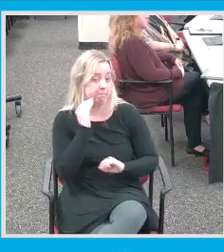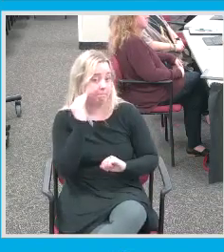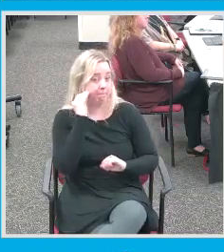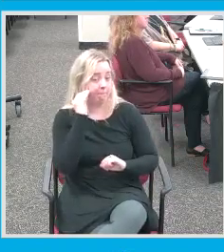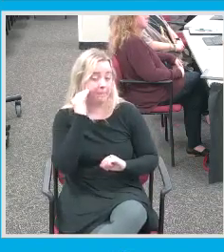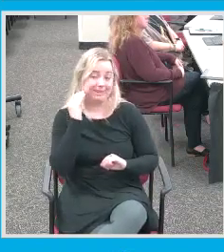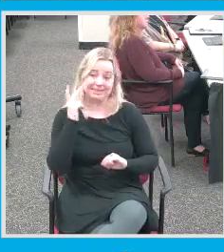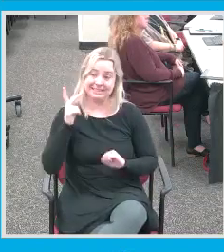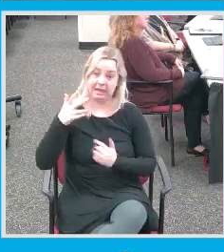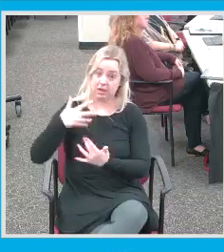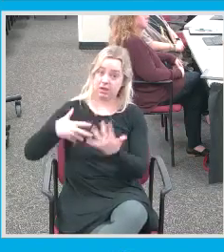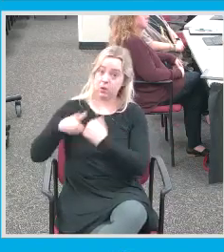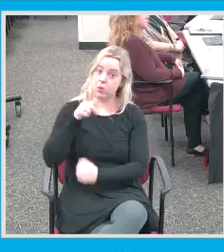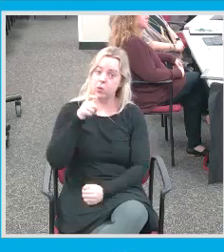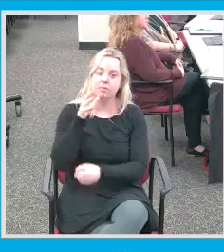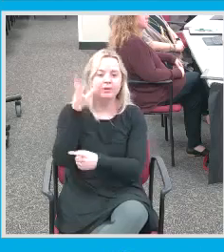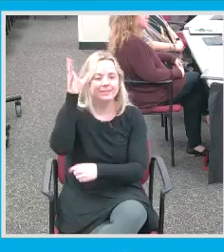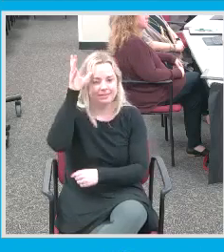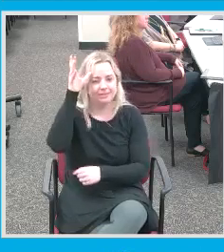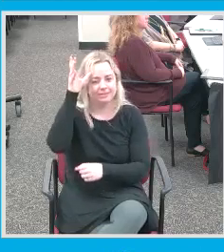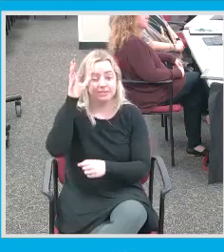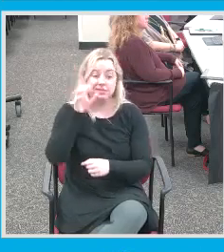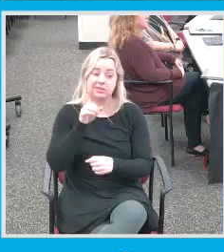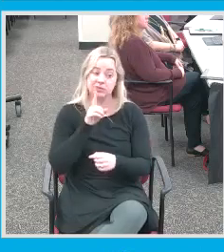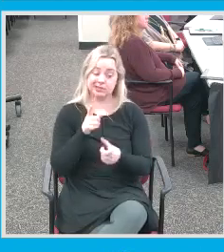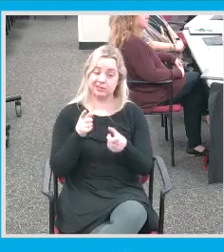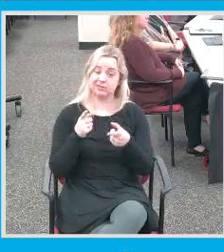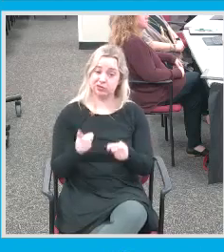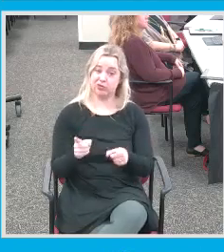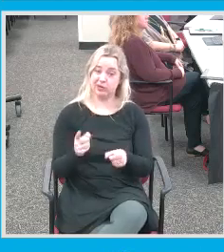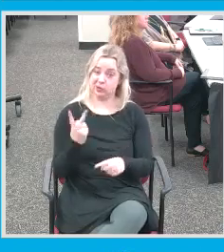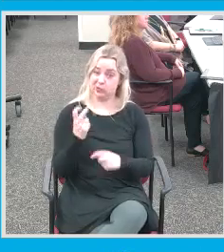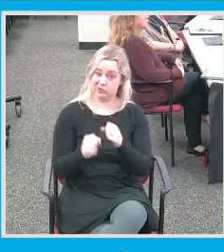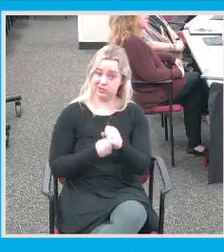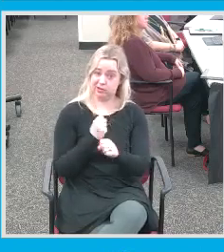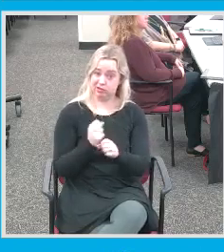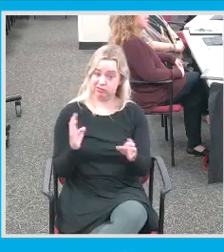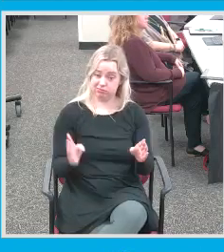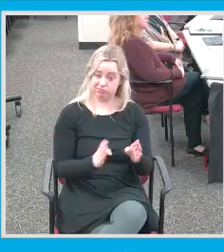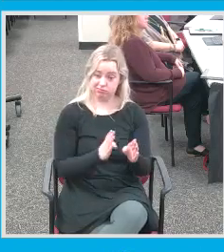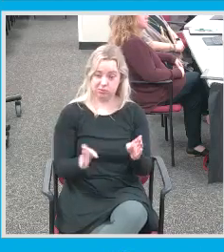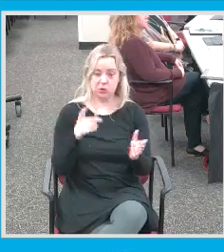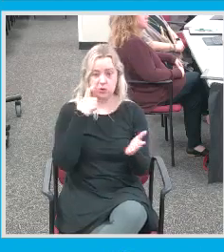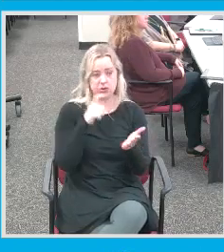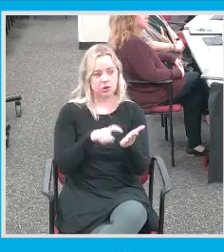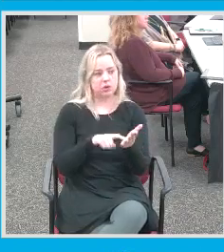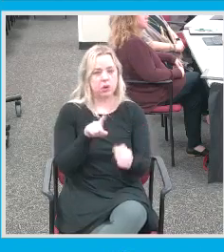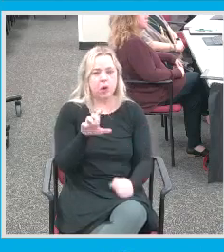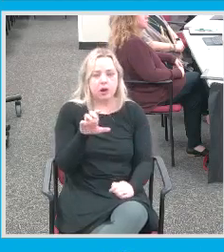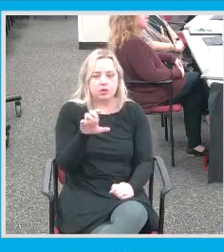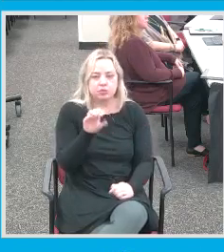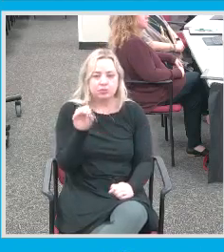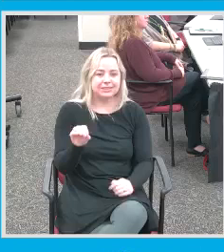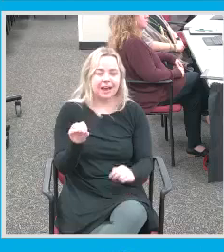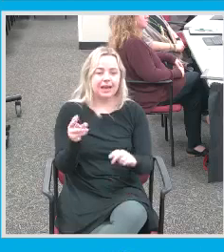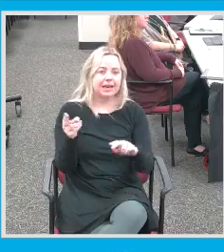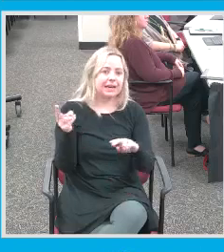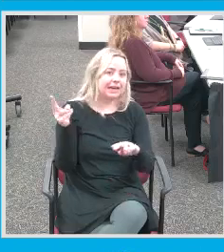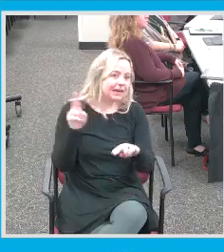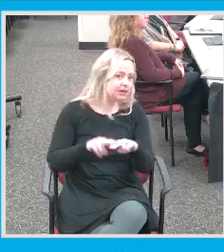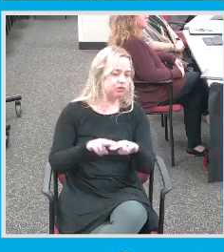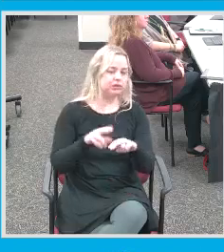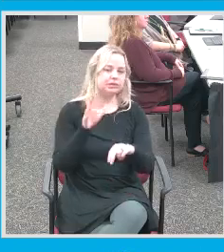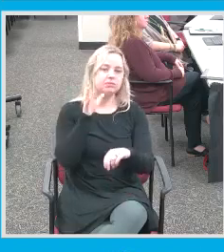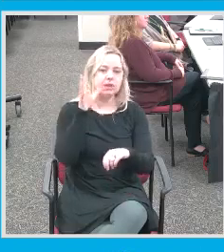parents, right? And during those 2 years, we saw like a 100% increase in the amount of parents